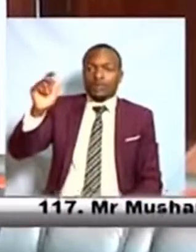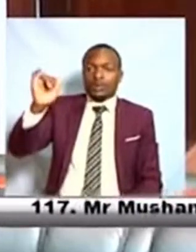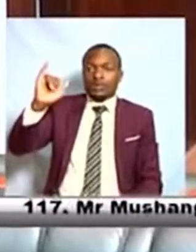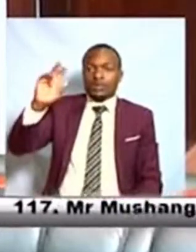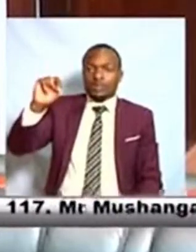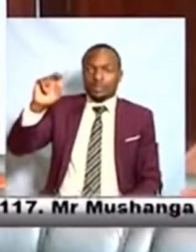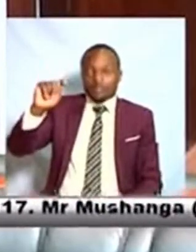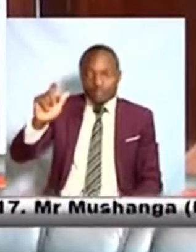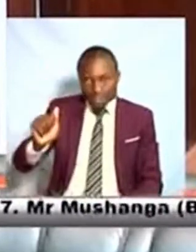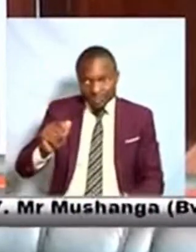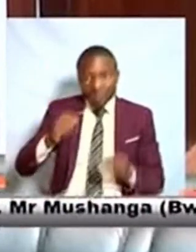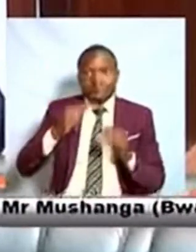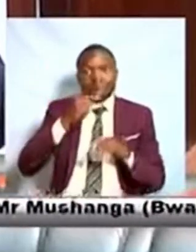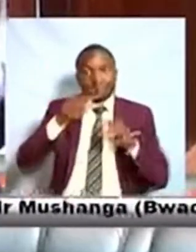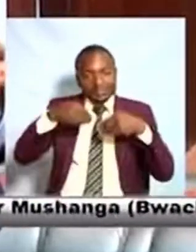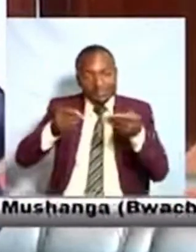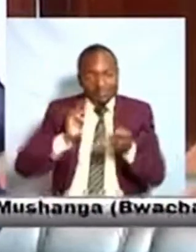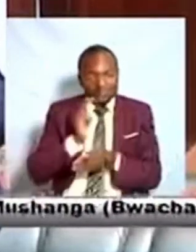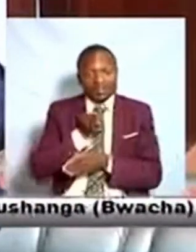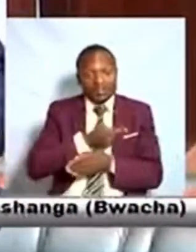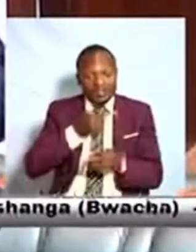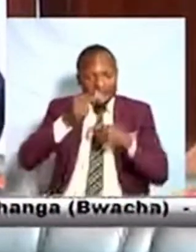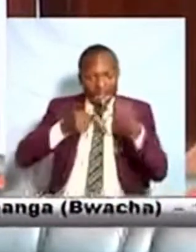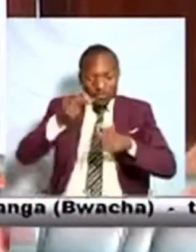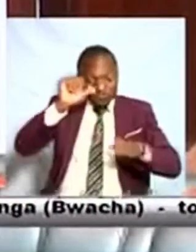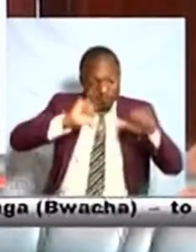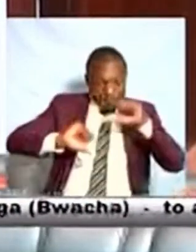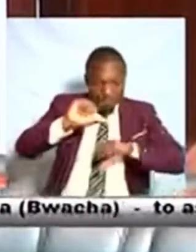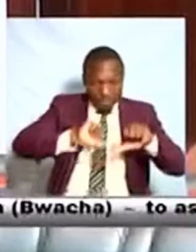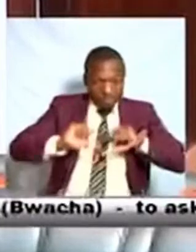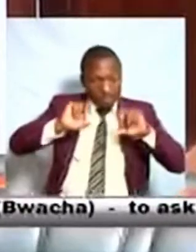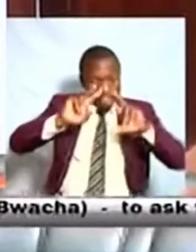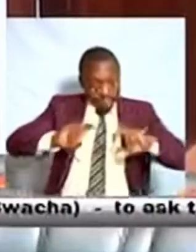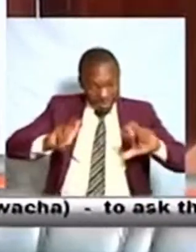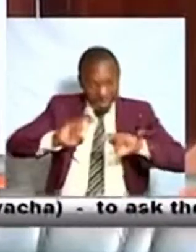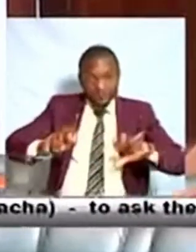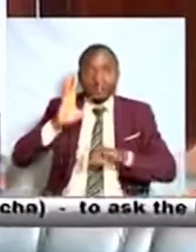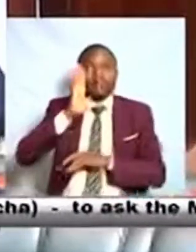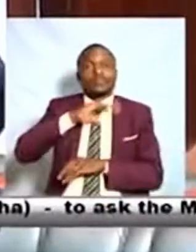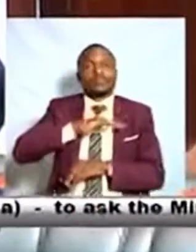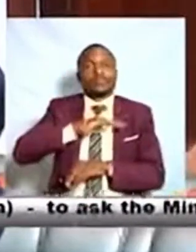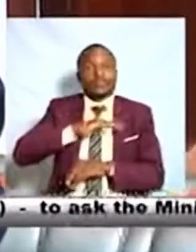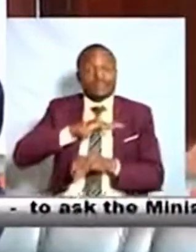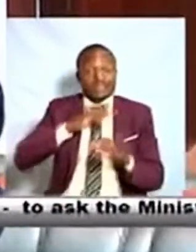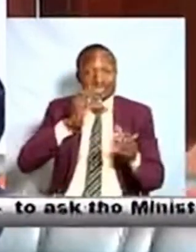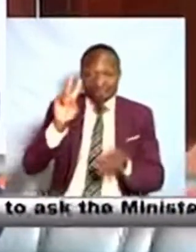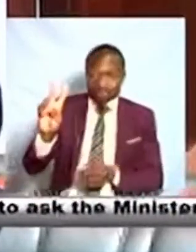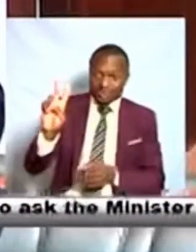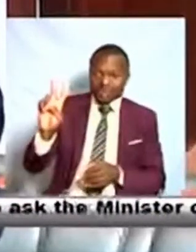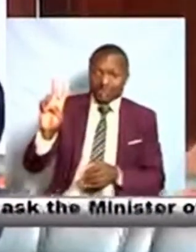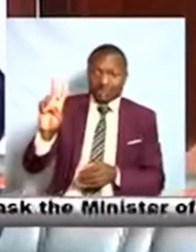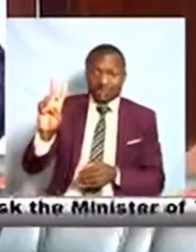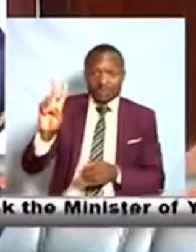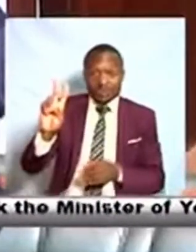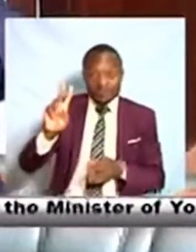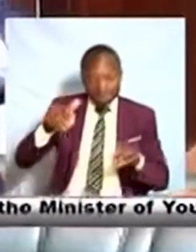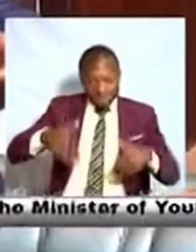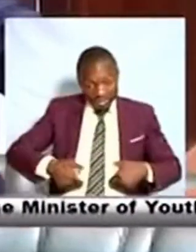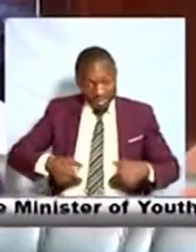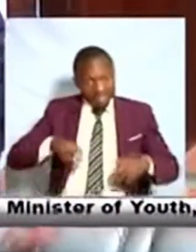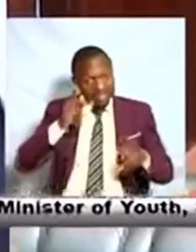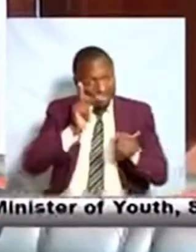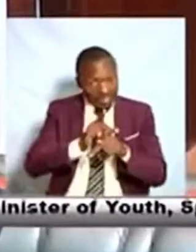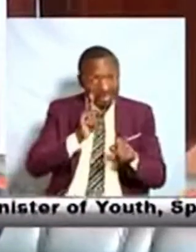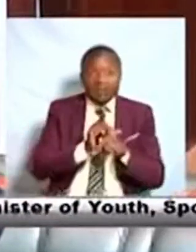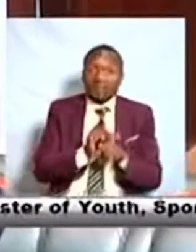responses, meaning you've done your audits, you've done your verifications. these two, Sharon and Mutinta, keep trooping